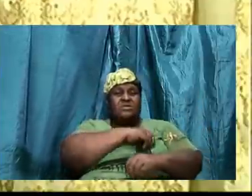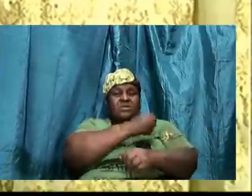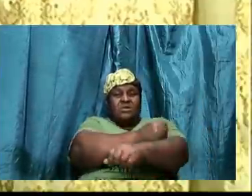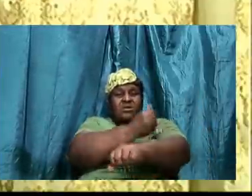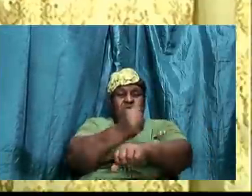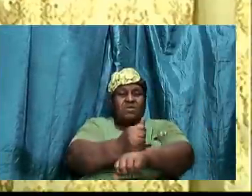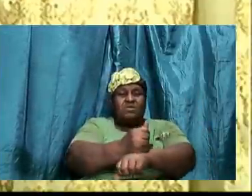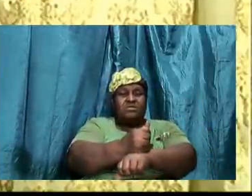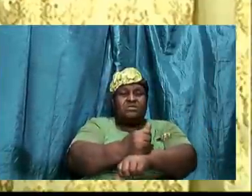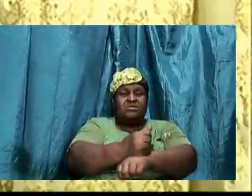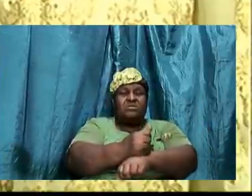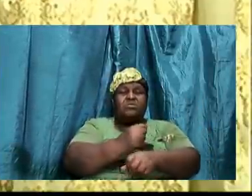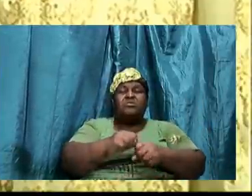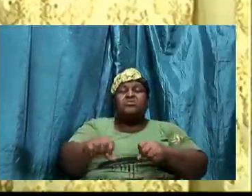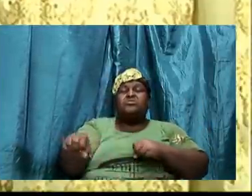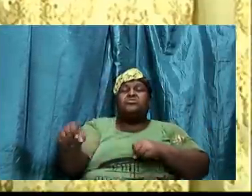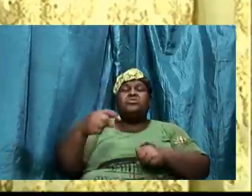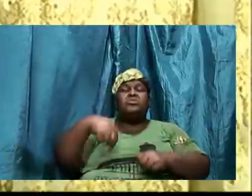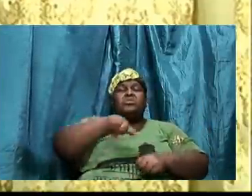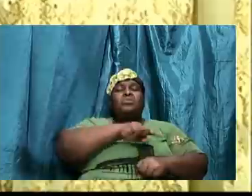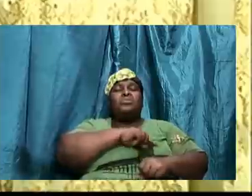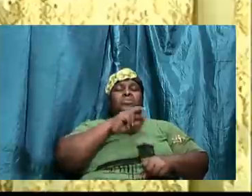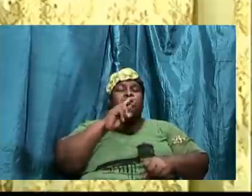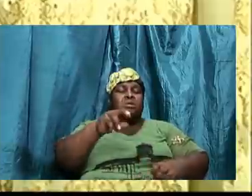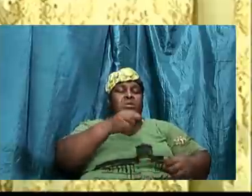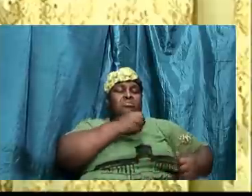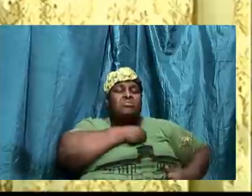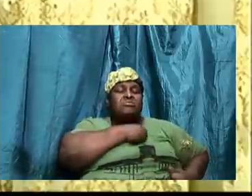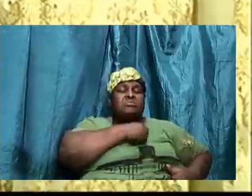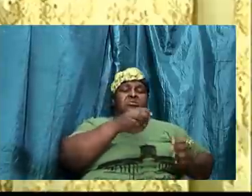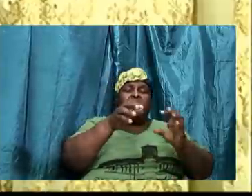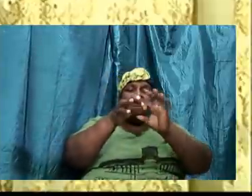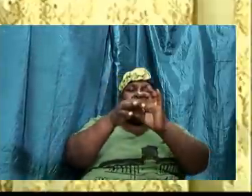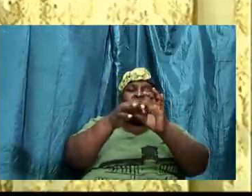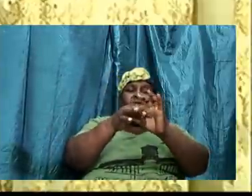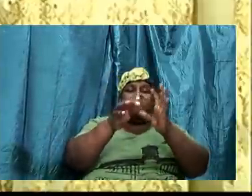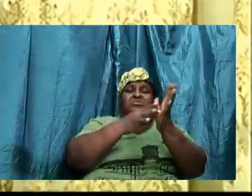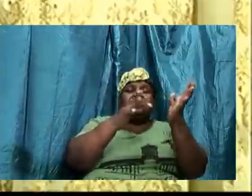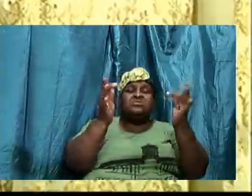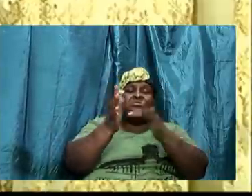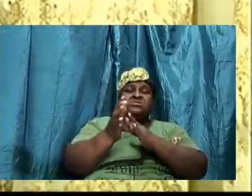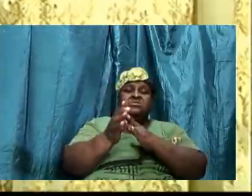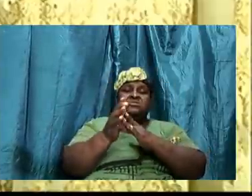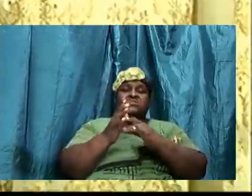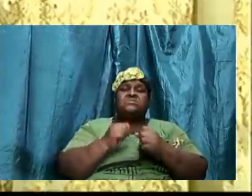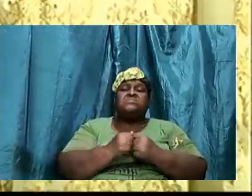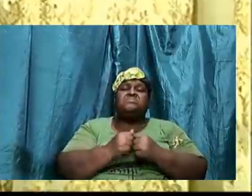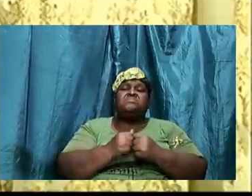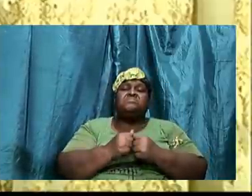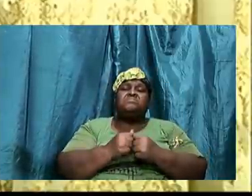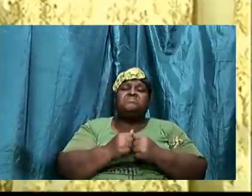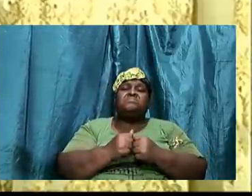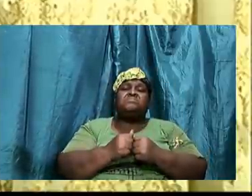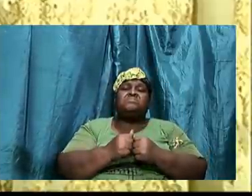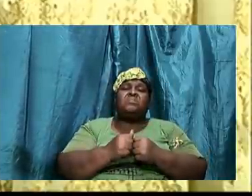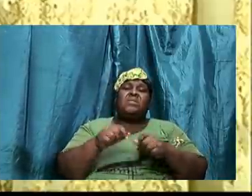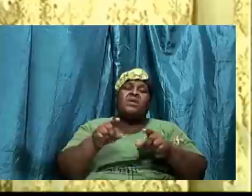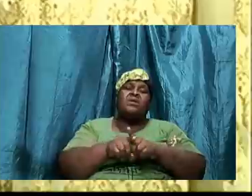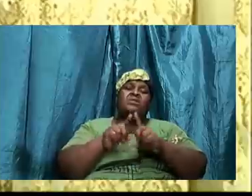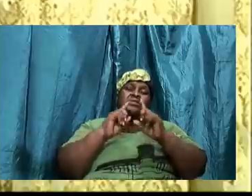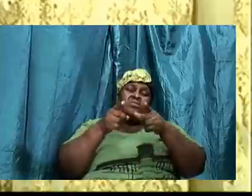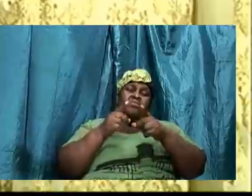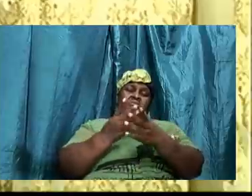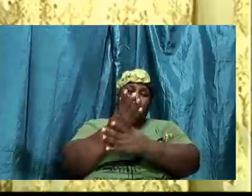are ambassadors of Christ. 1 Thessalonians 2 verses 4, as we go through this